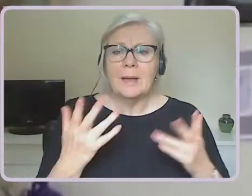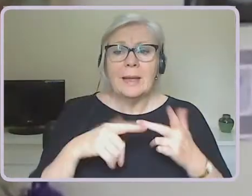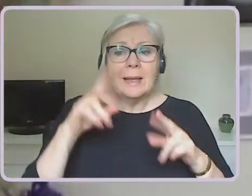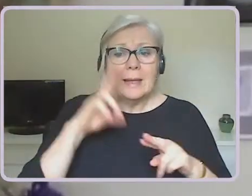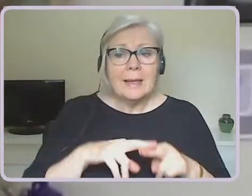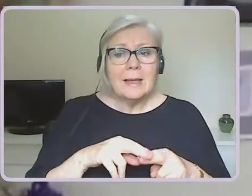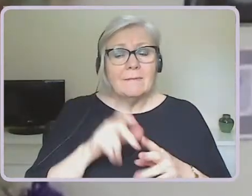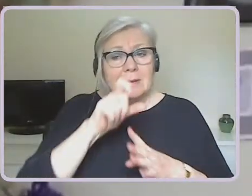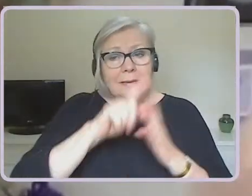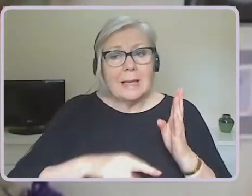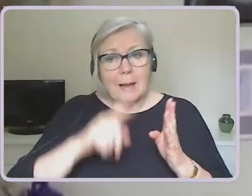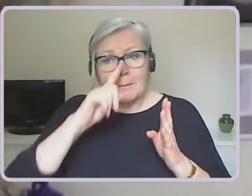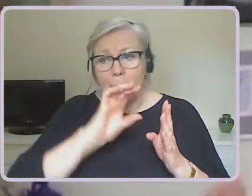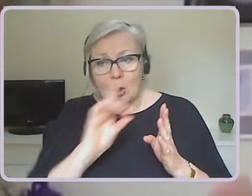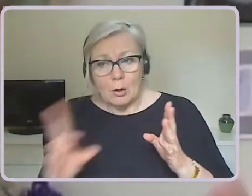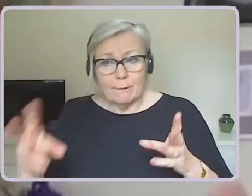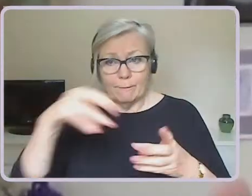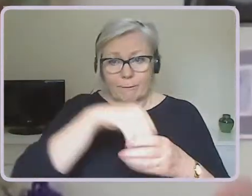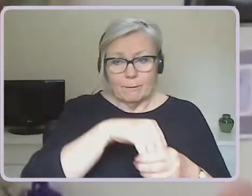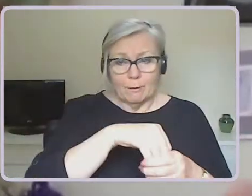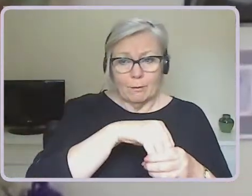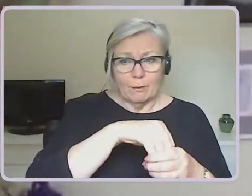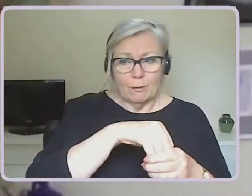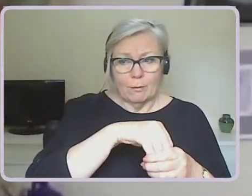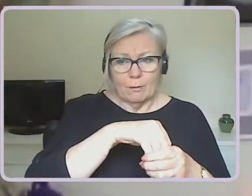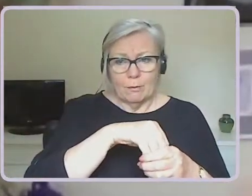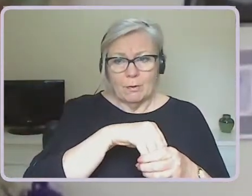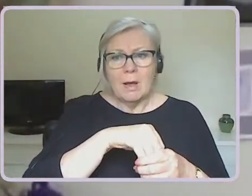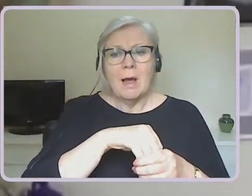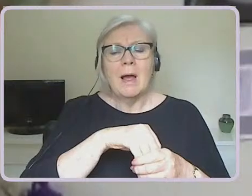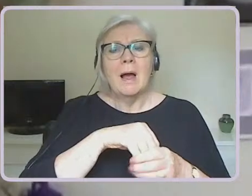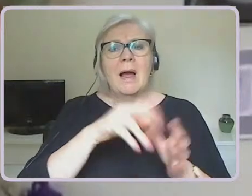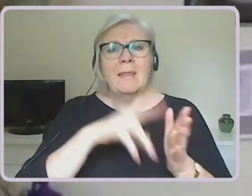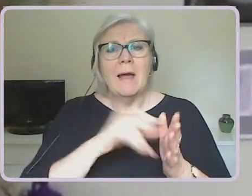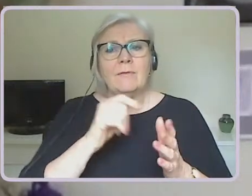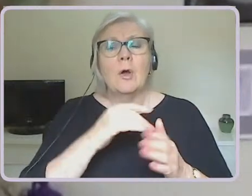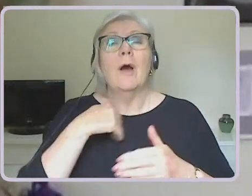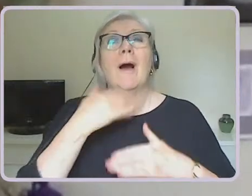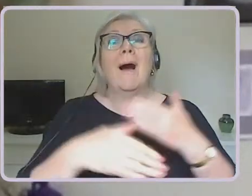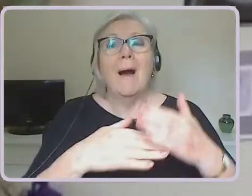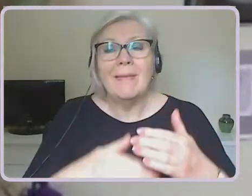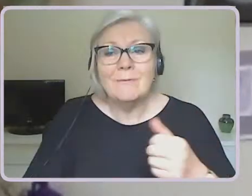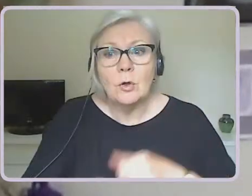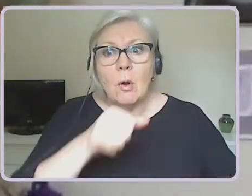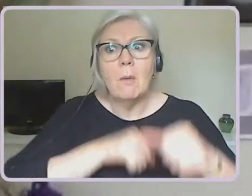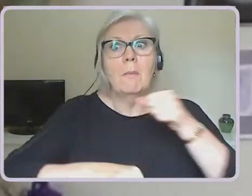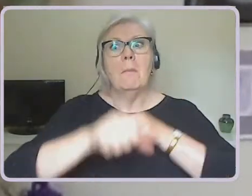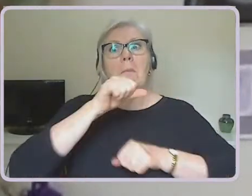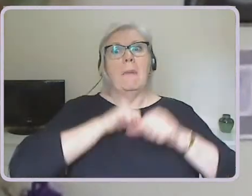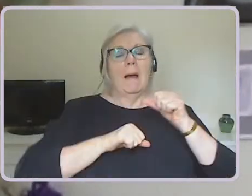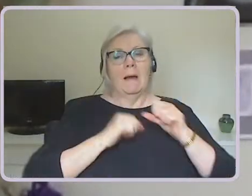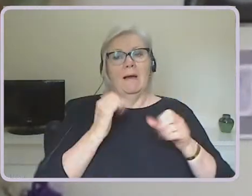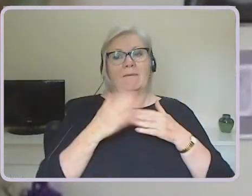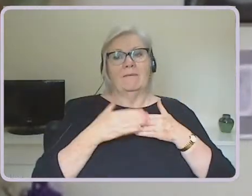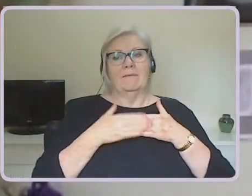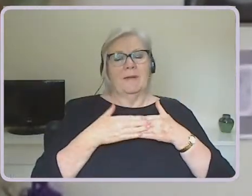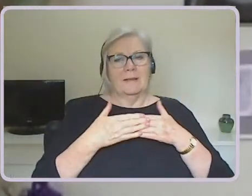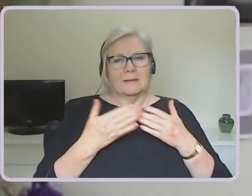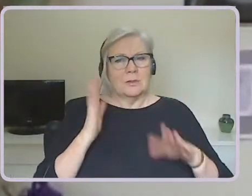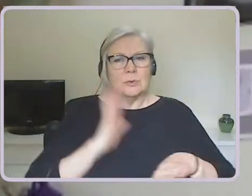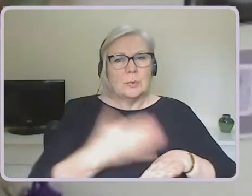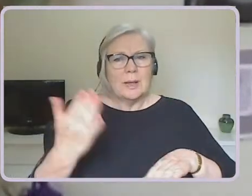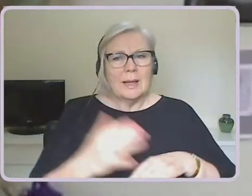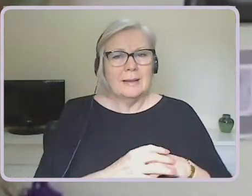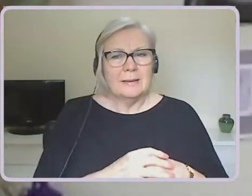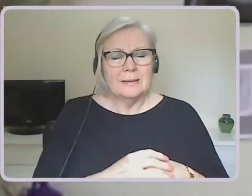room, it's all about retrofitting, and by the time we get to retrofitting, it's a bit late. What we've learned